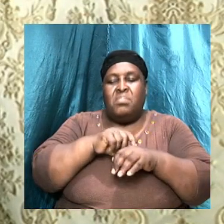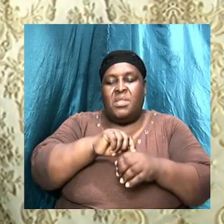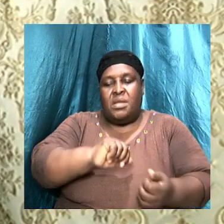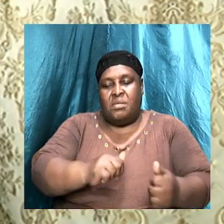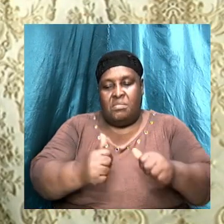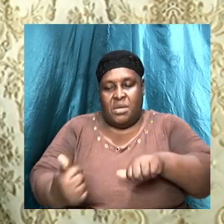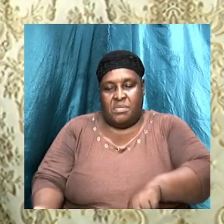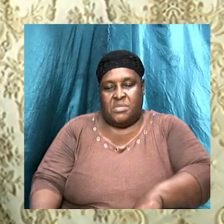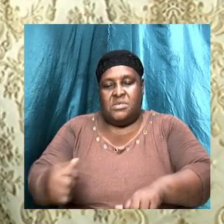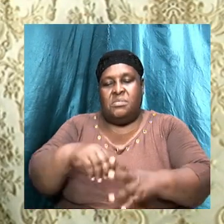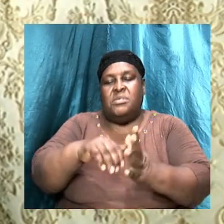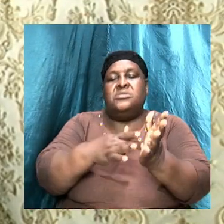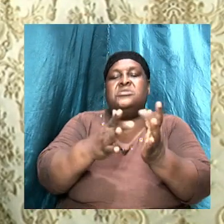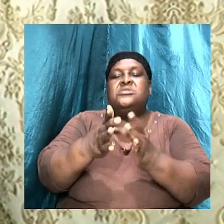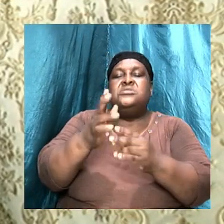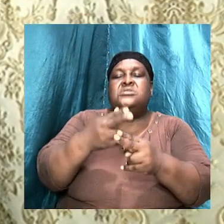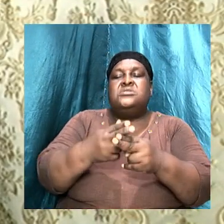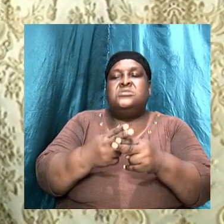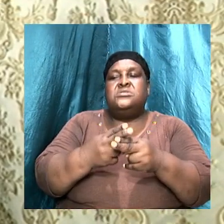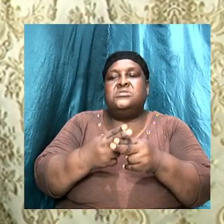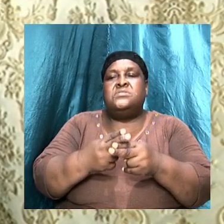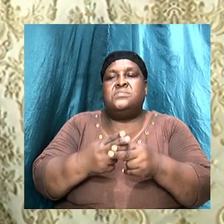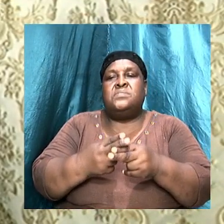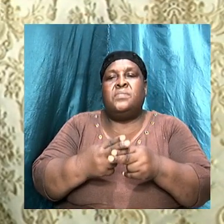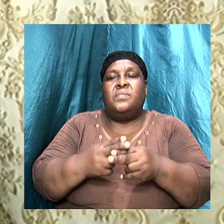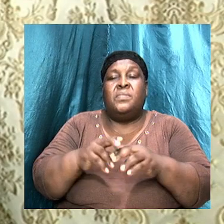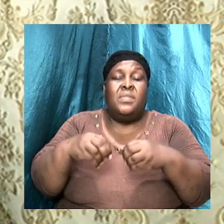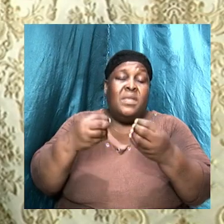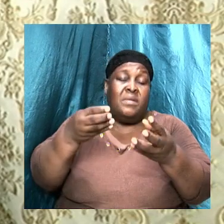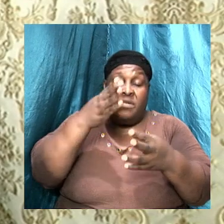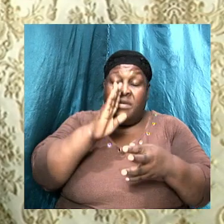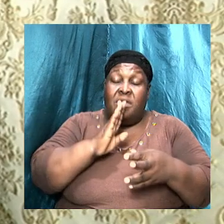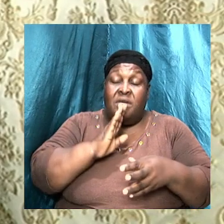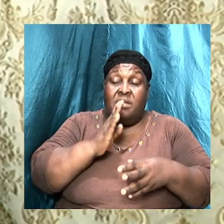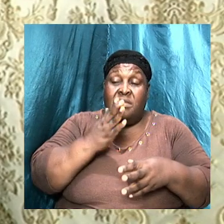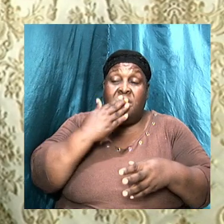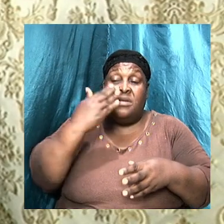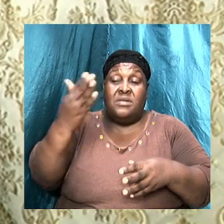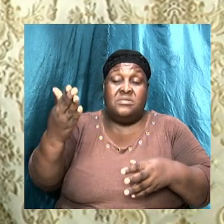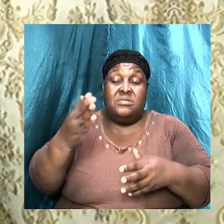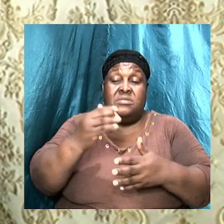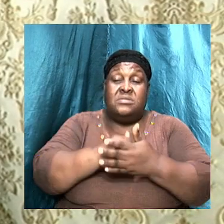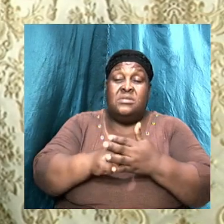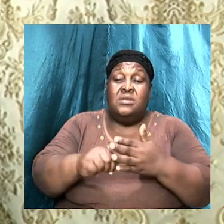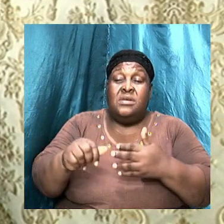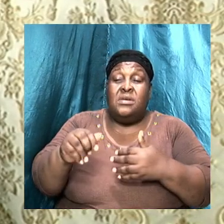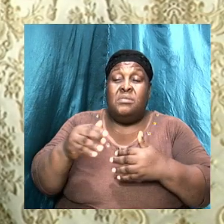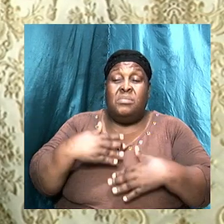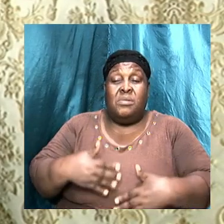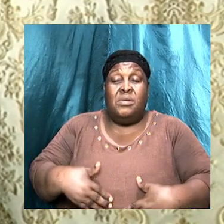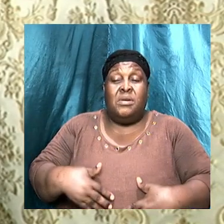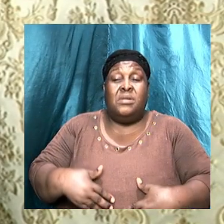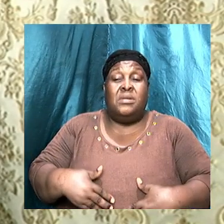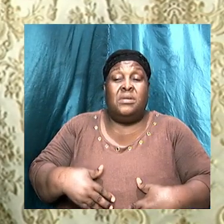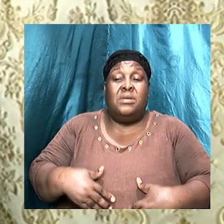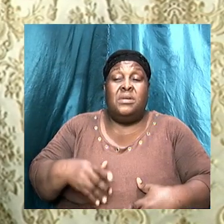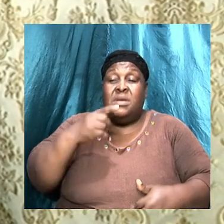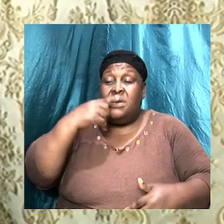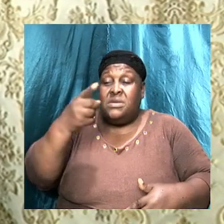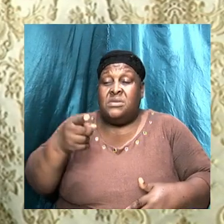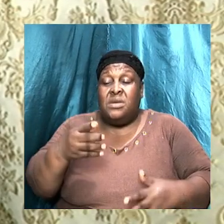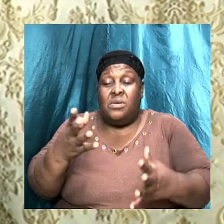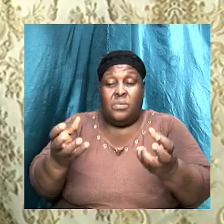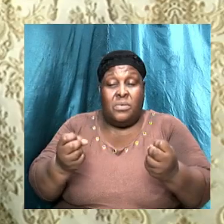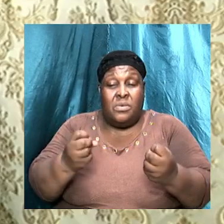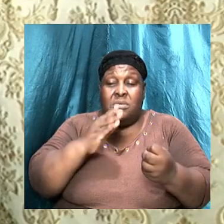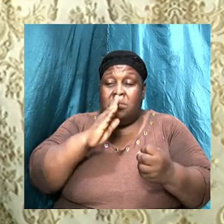in Jesus' name, you know, and I give God thanks, you know, somebody indicated, you know, on the stream that they wanted to be baptized. I'm not